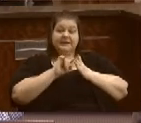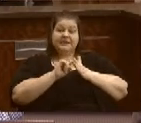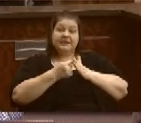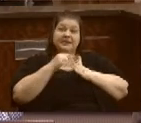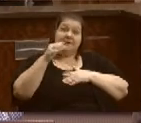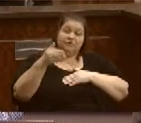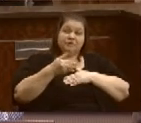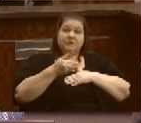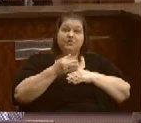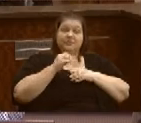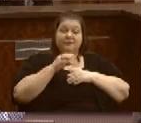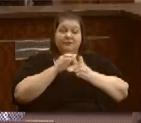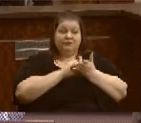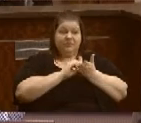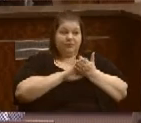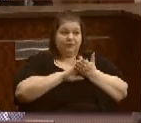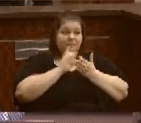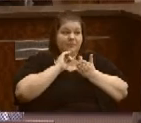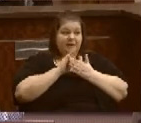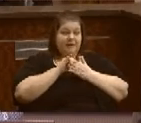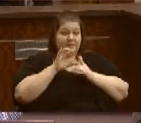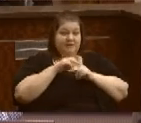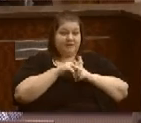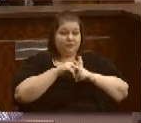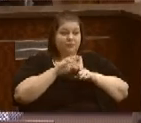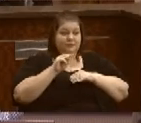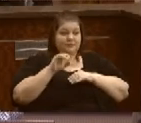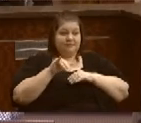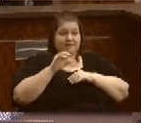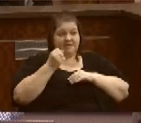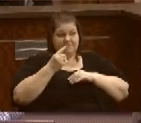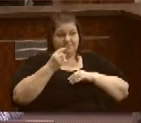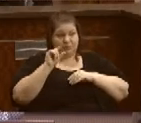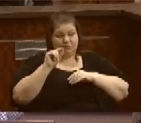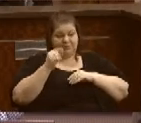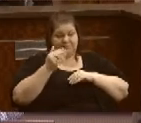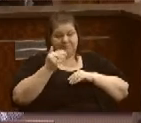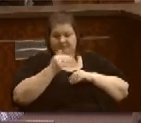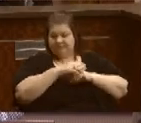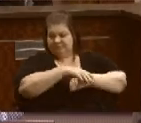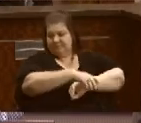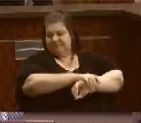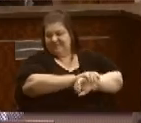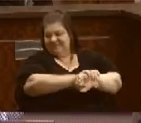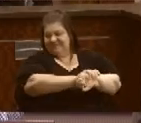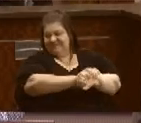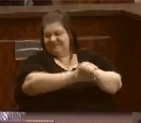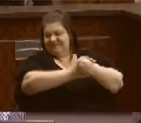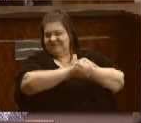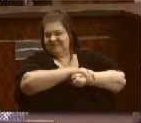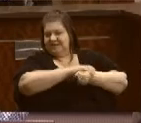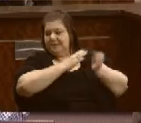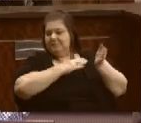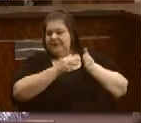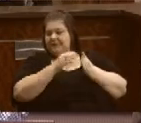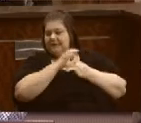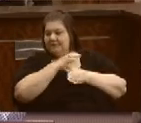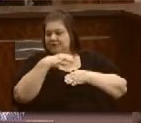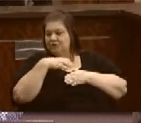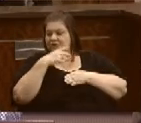mayor and city council regarding the application was held on May 11, 2015. The Planning Commission heard the request